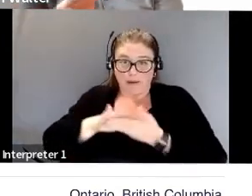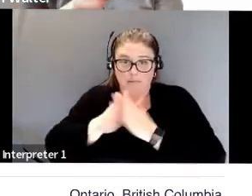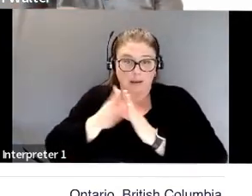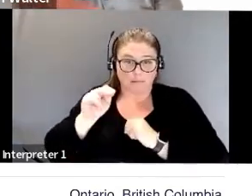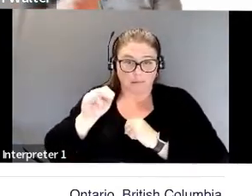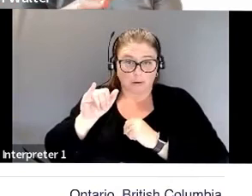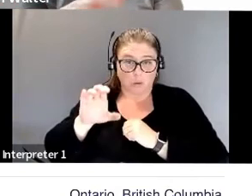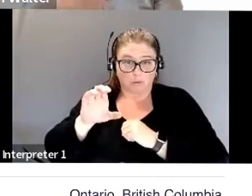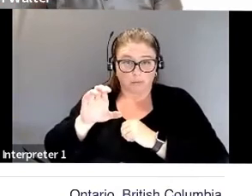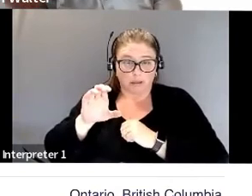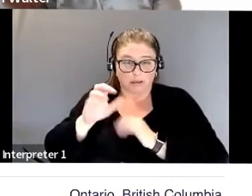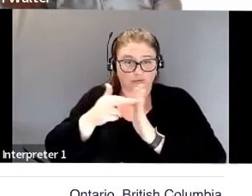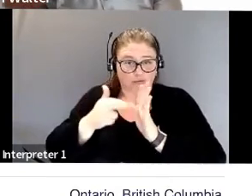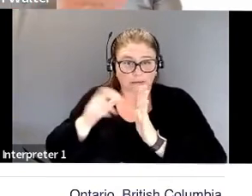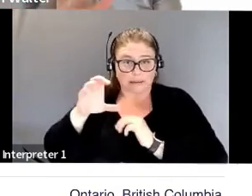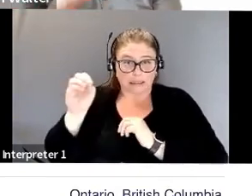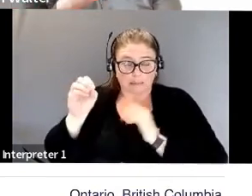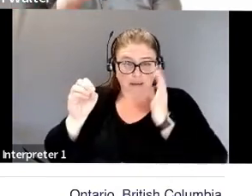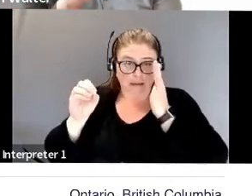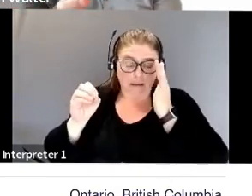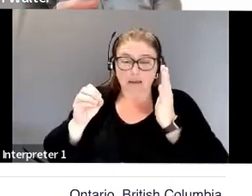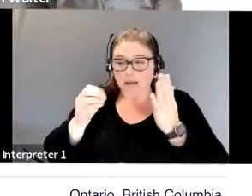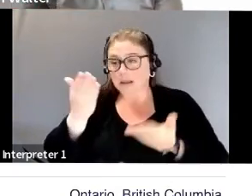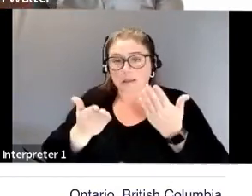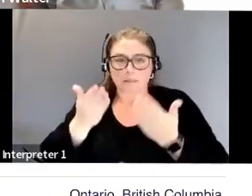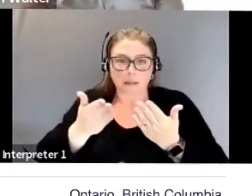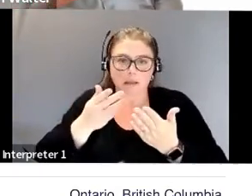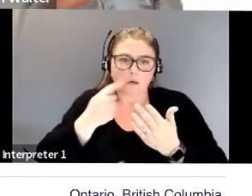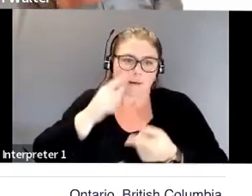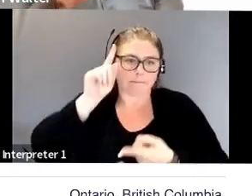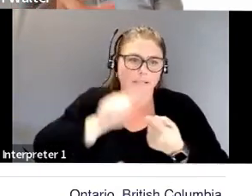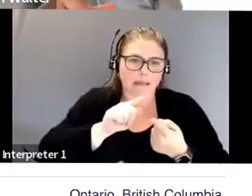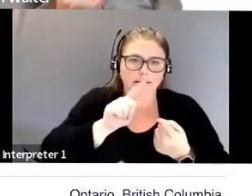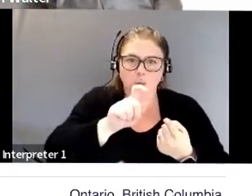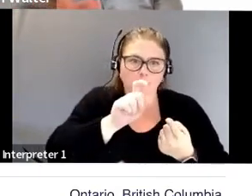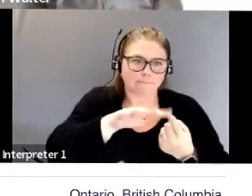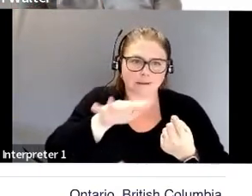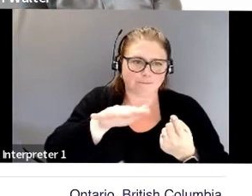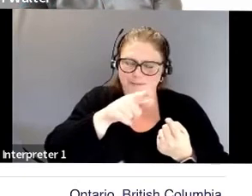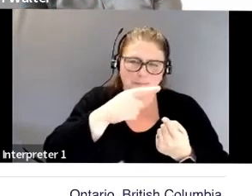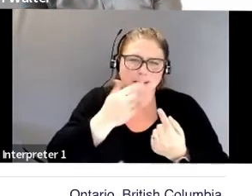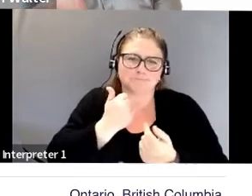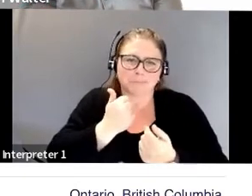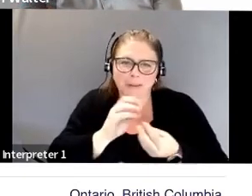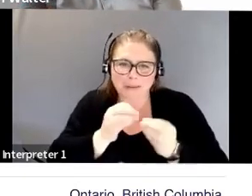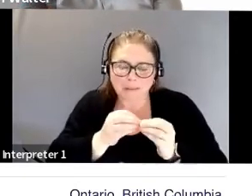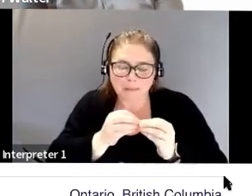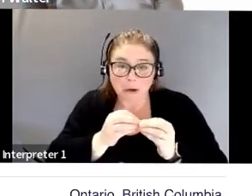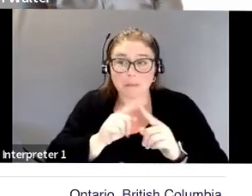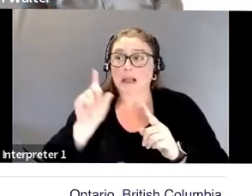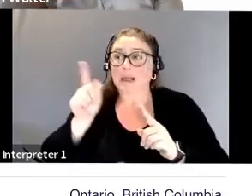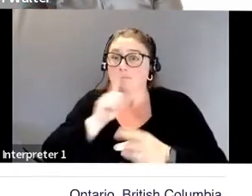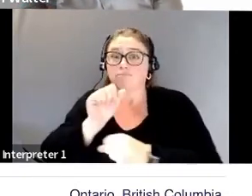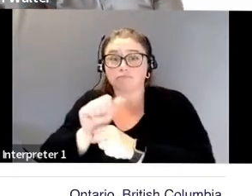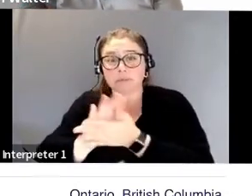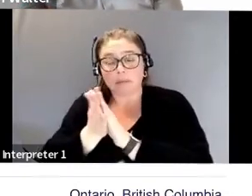a list of matches, a smaller list than what I saw here, 155 programs. When you eventually incorporate, you can actually come in, edit that,